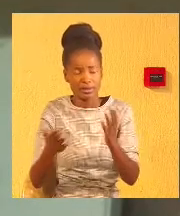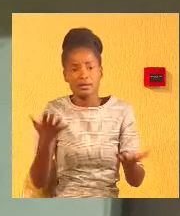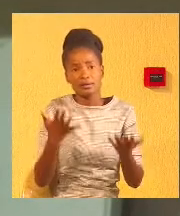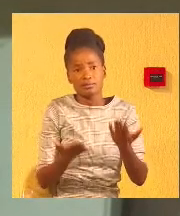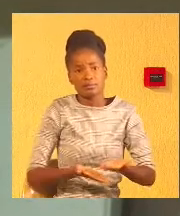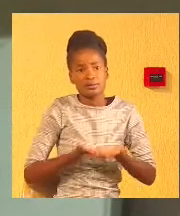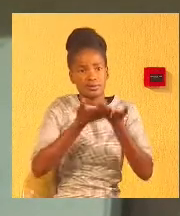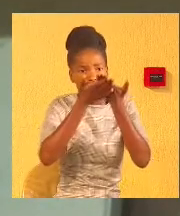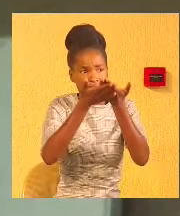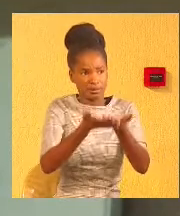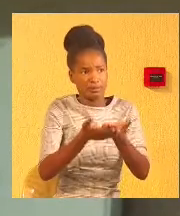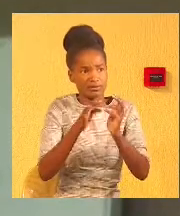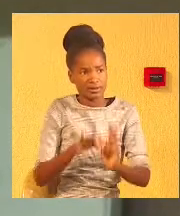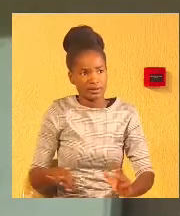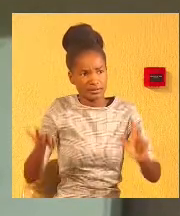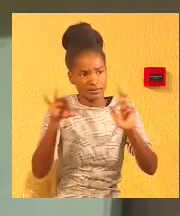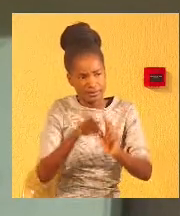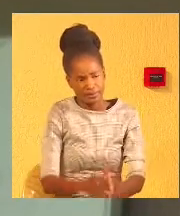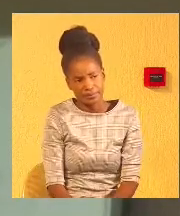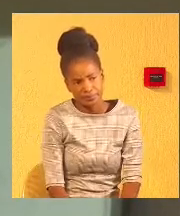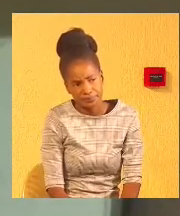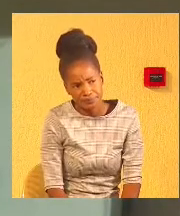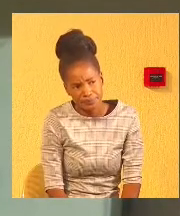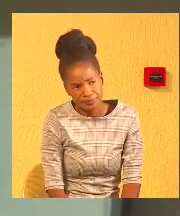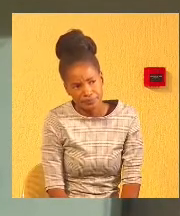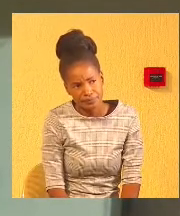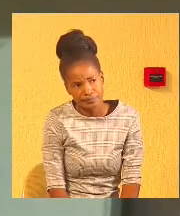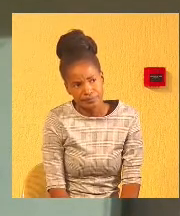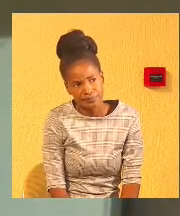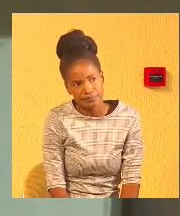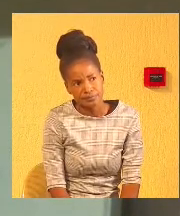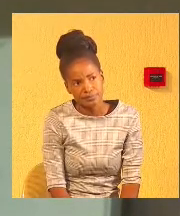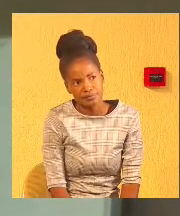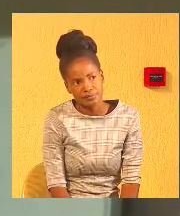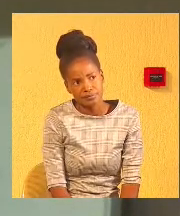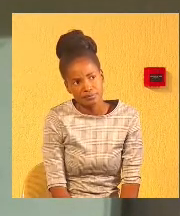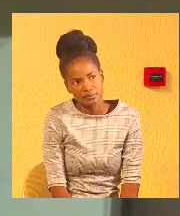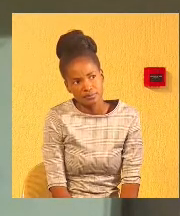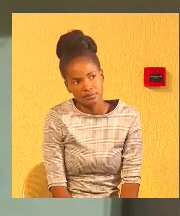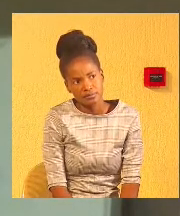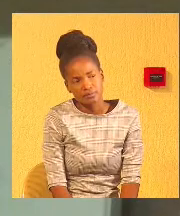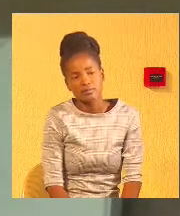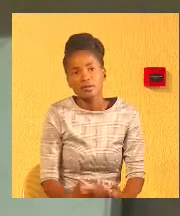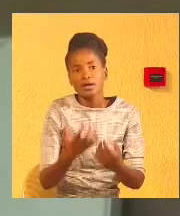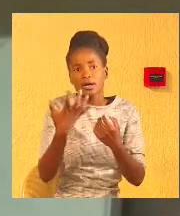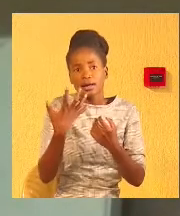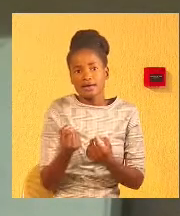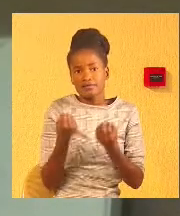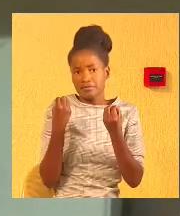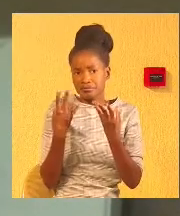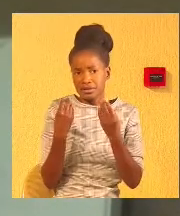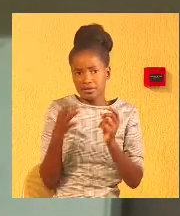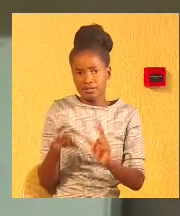the farmers. But what I must also tell here is that we have more farmers, especially